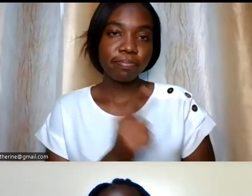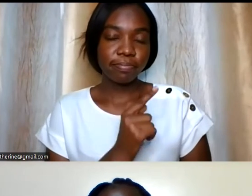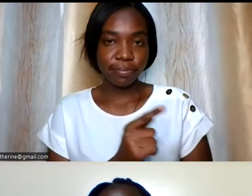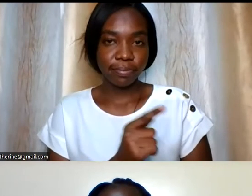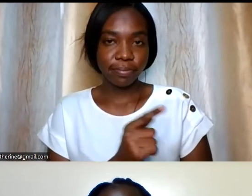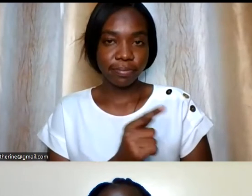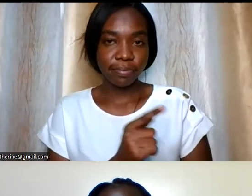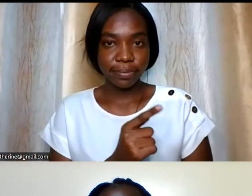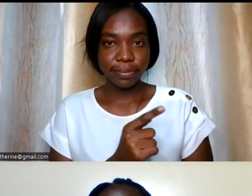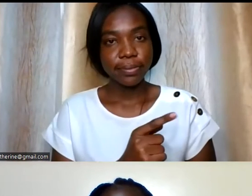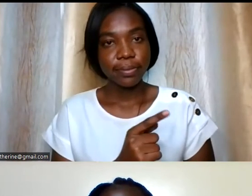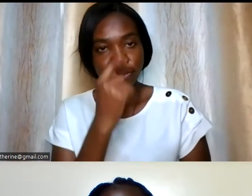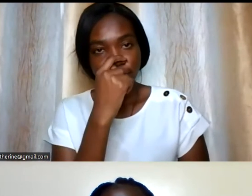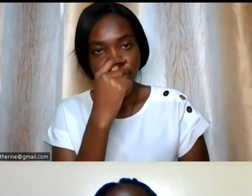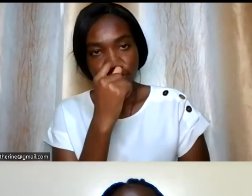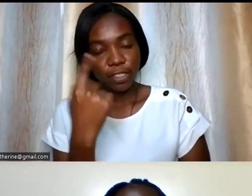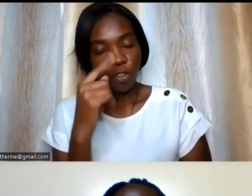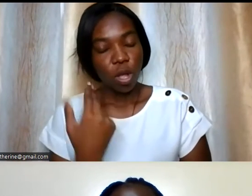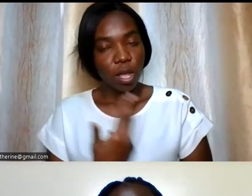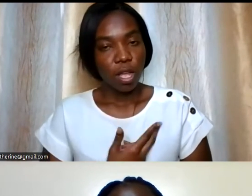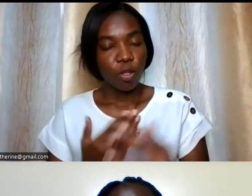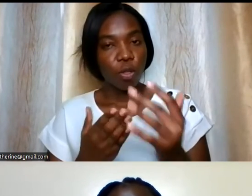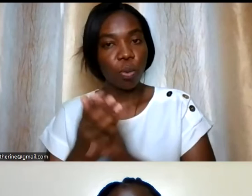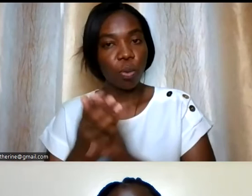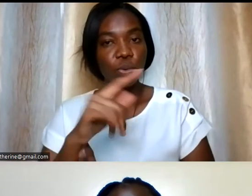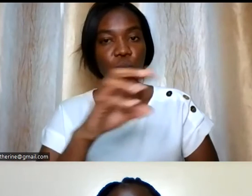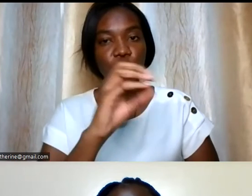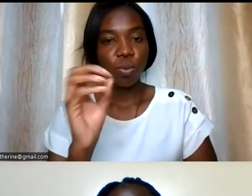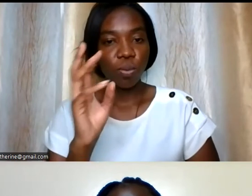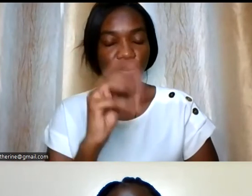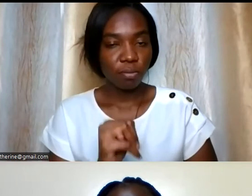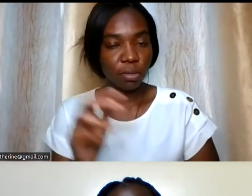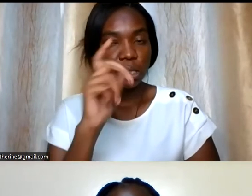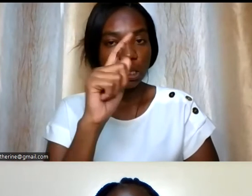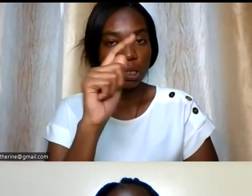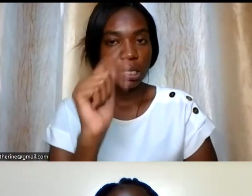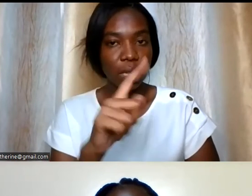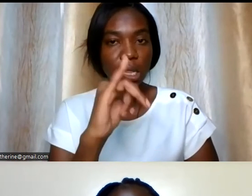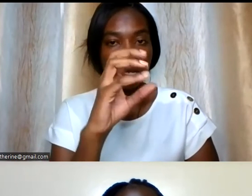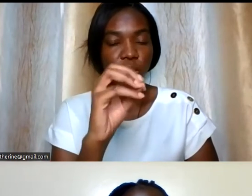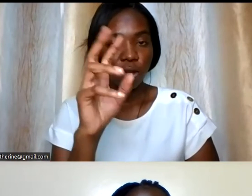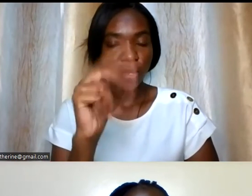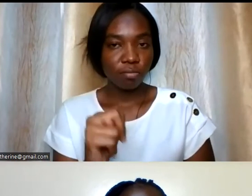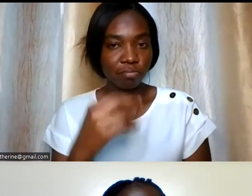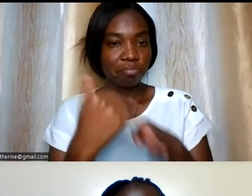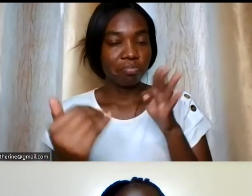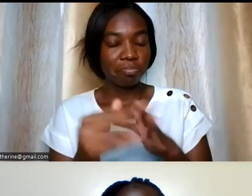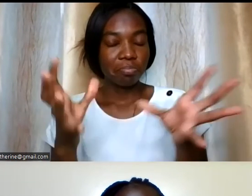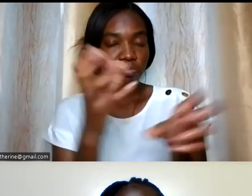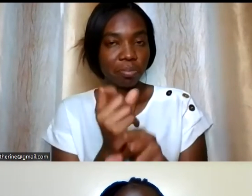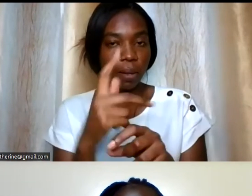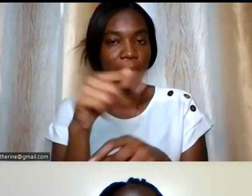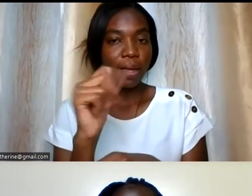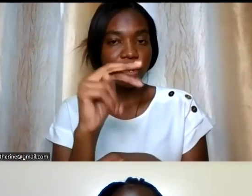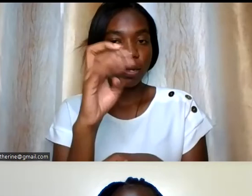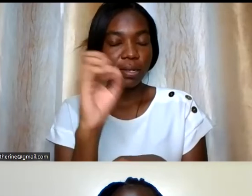to us via Zoom. That is Stallion Construction Company, Pathway Solution Services, Panessa Training